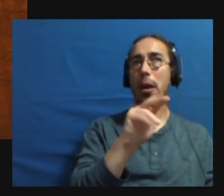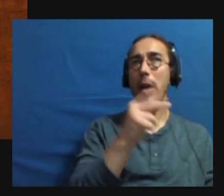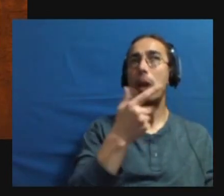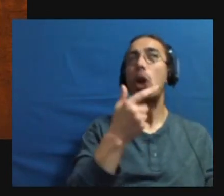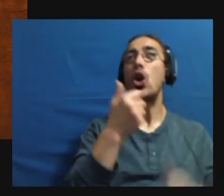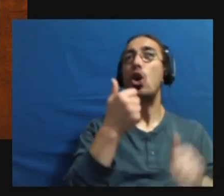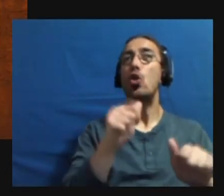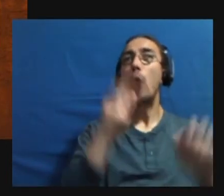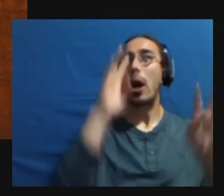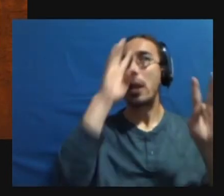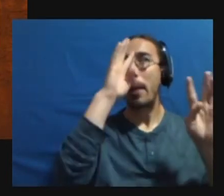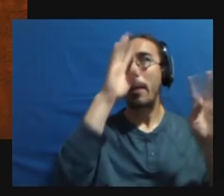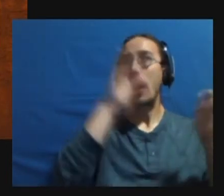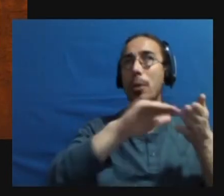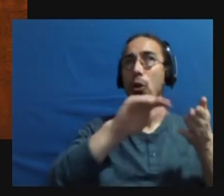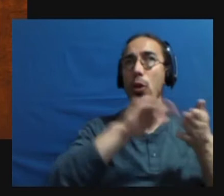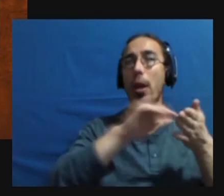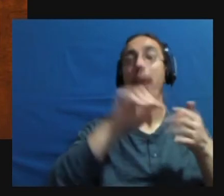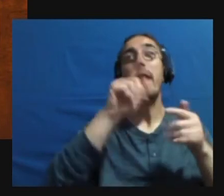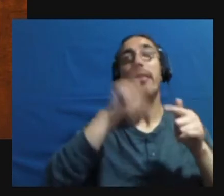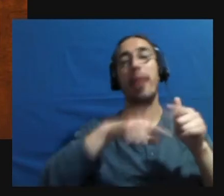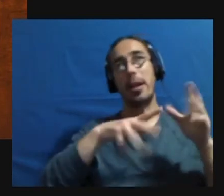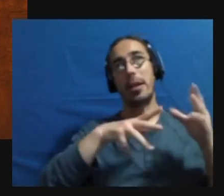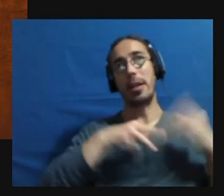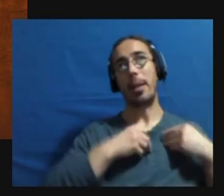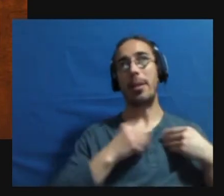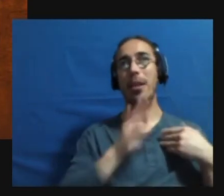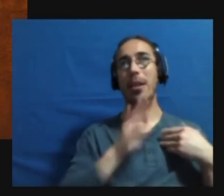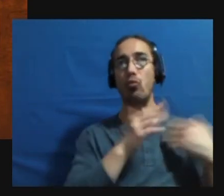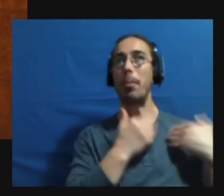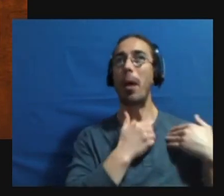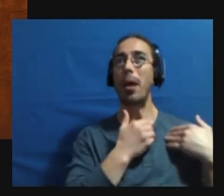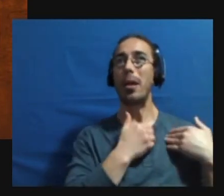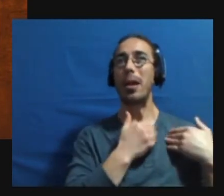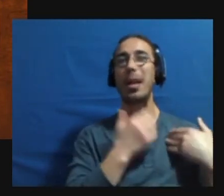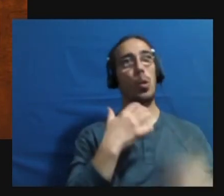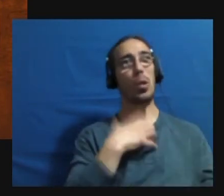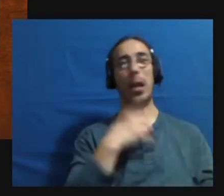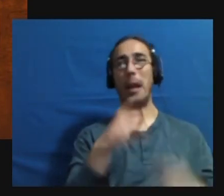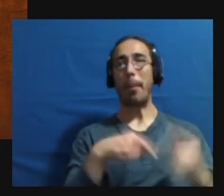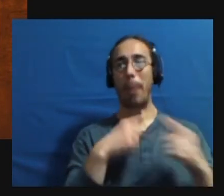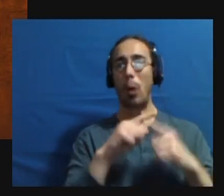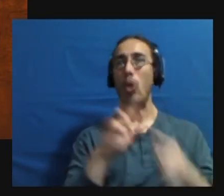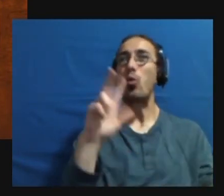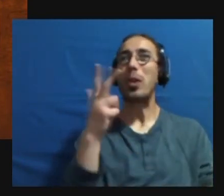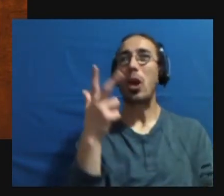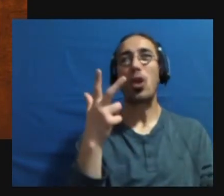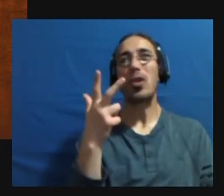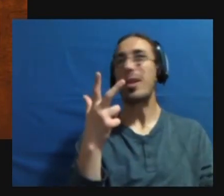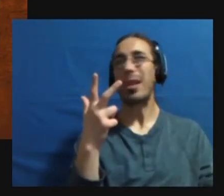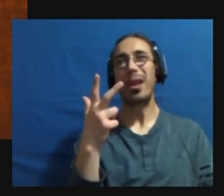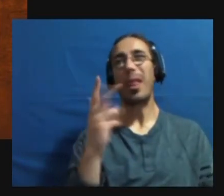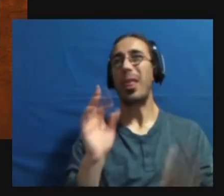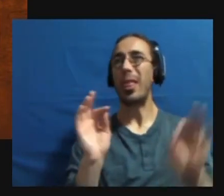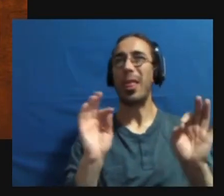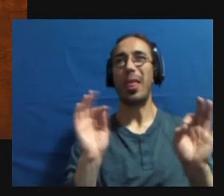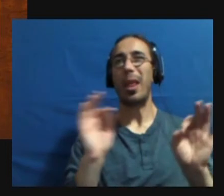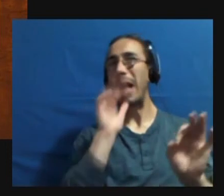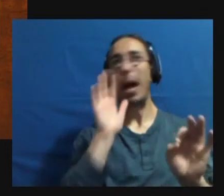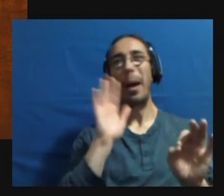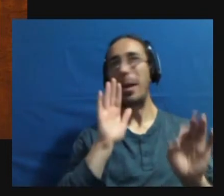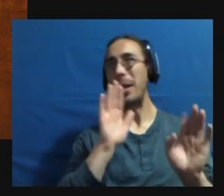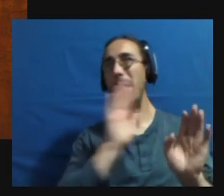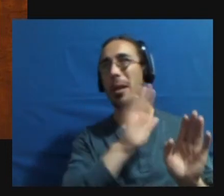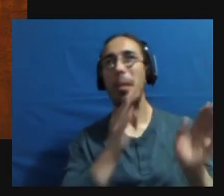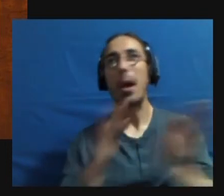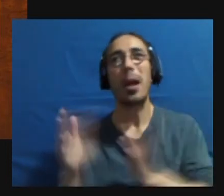instead of just taking accountability that he was complaining about $3. And that was never his intention. This